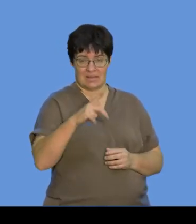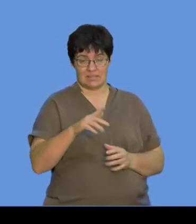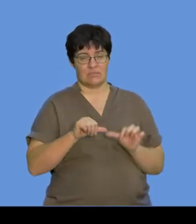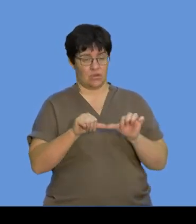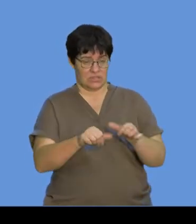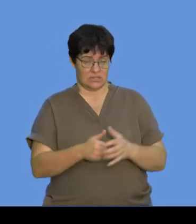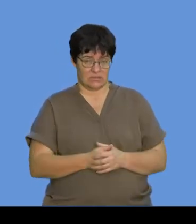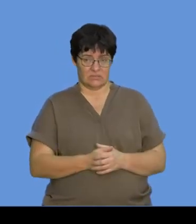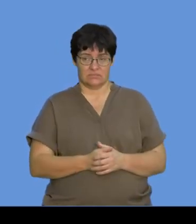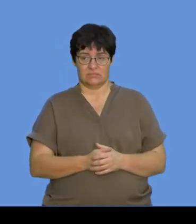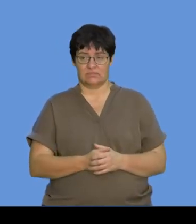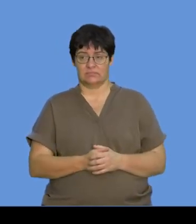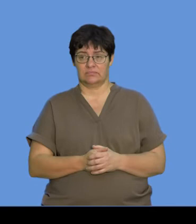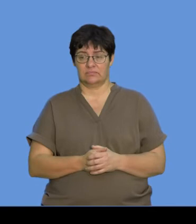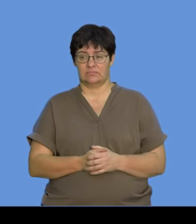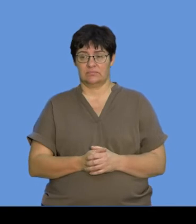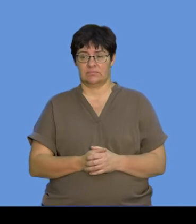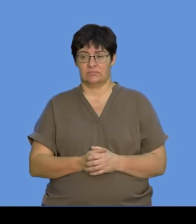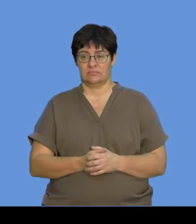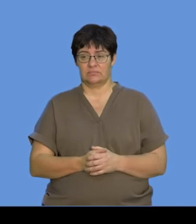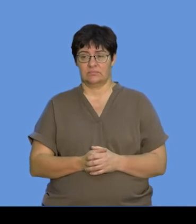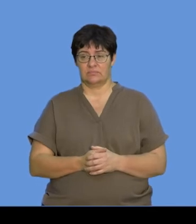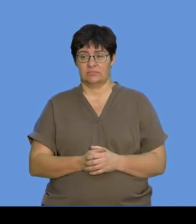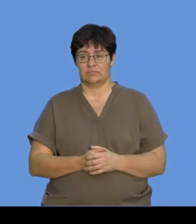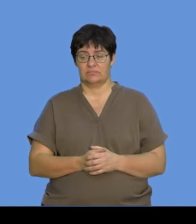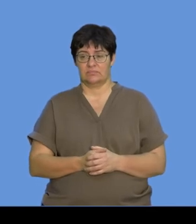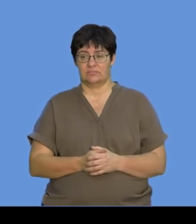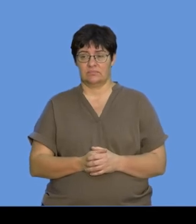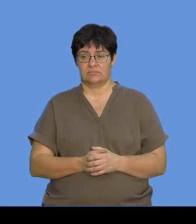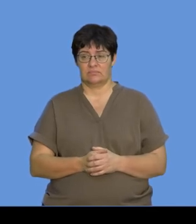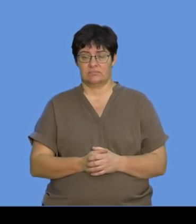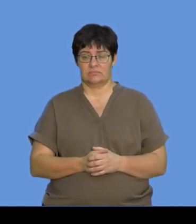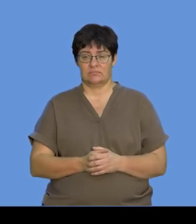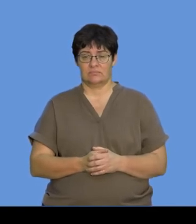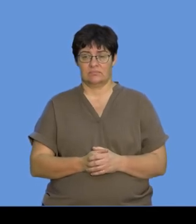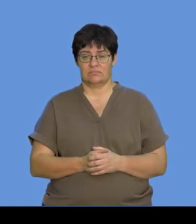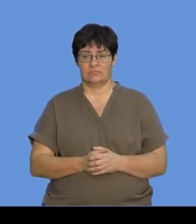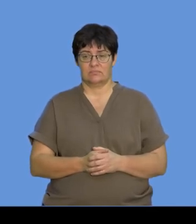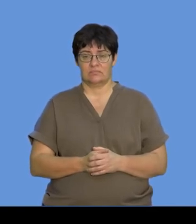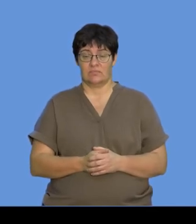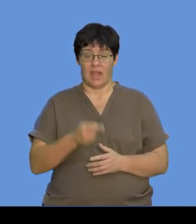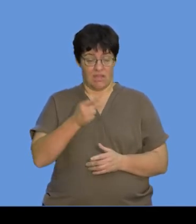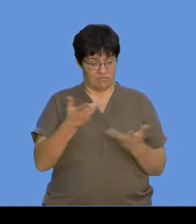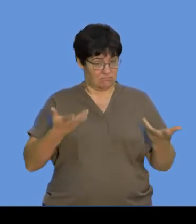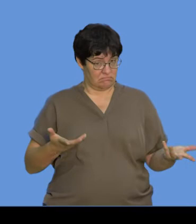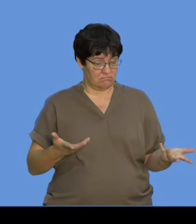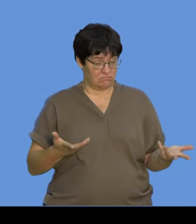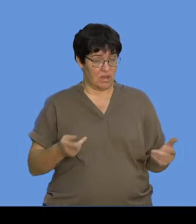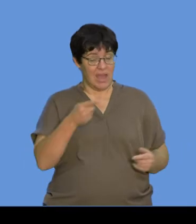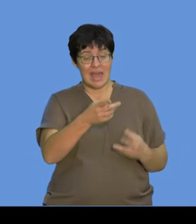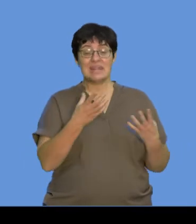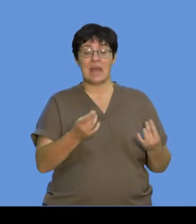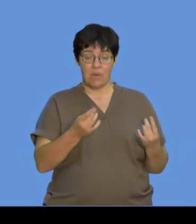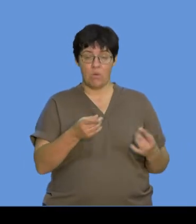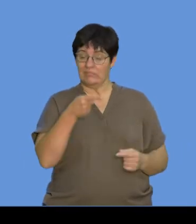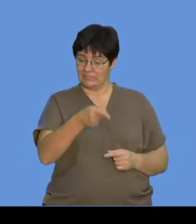of particles which is constant, okay, has a number of particles which is constant, right? Okay, so if that's the case,